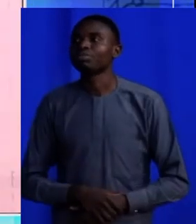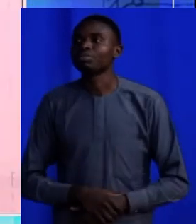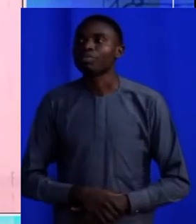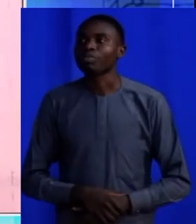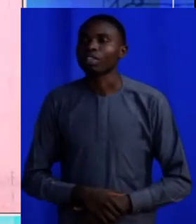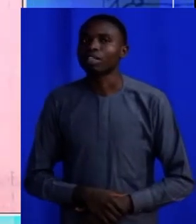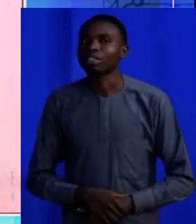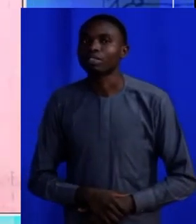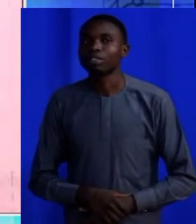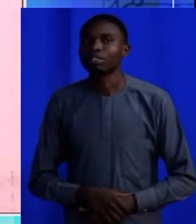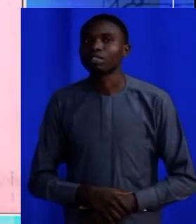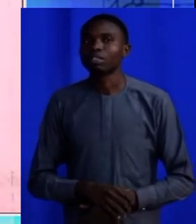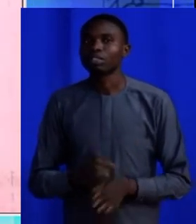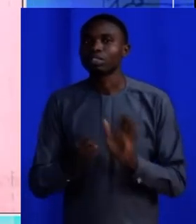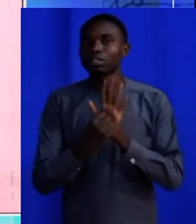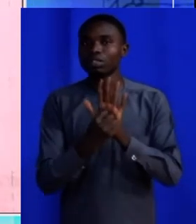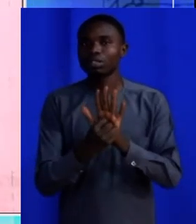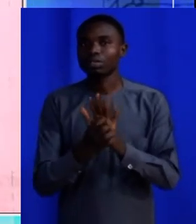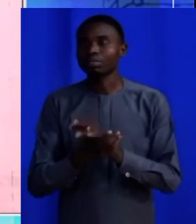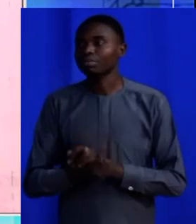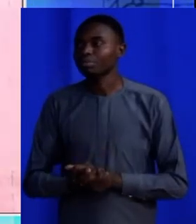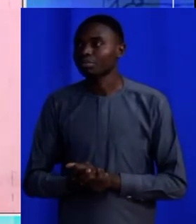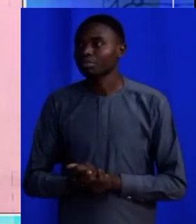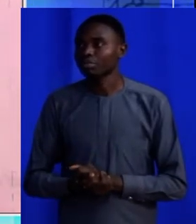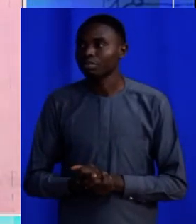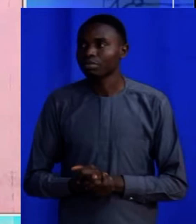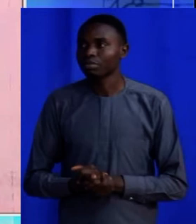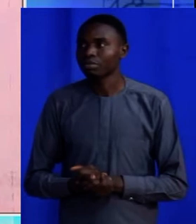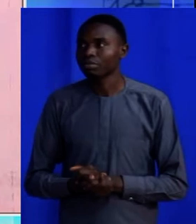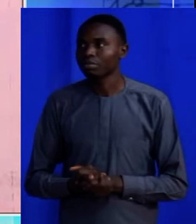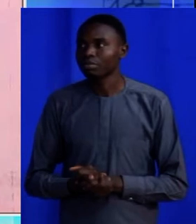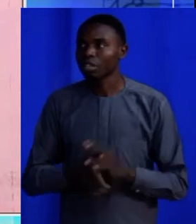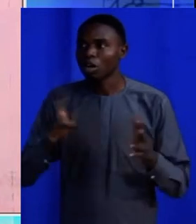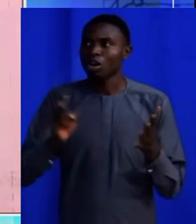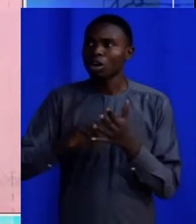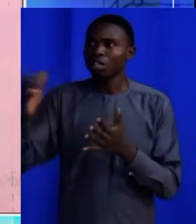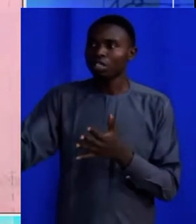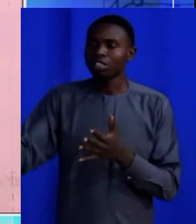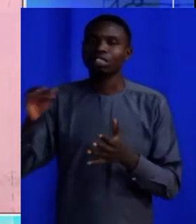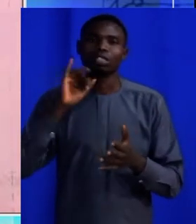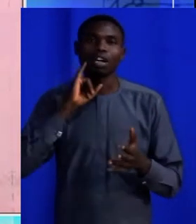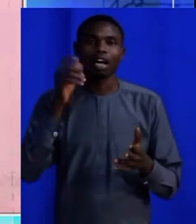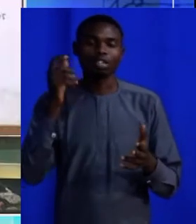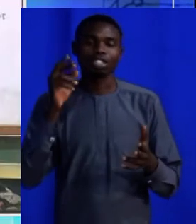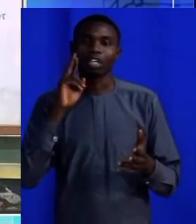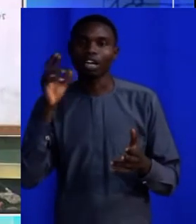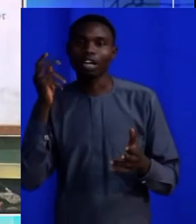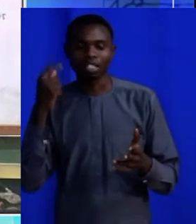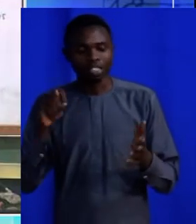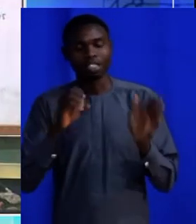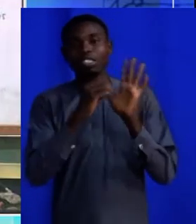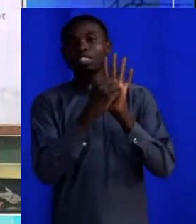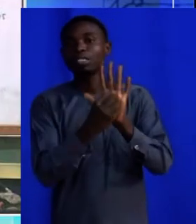etc. There are many. Hunting, Well, very